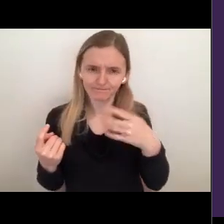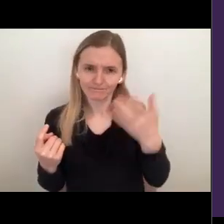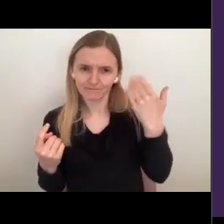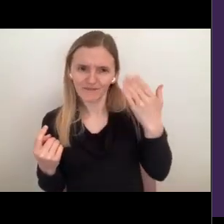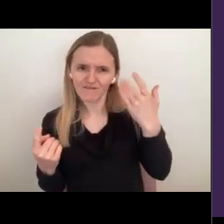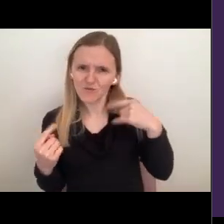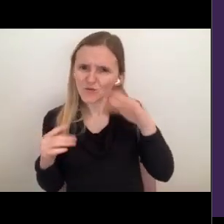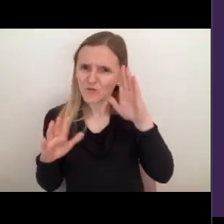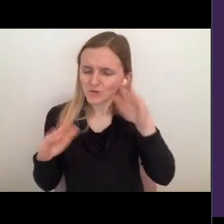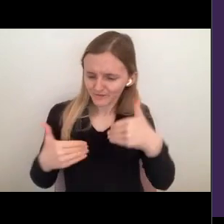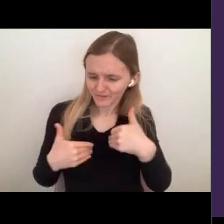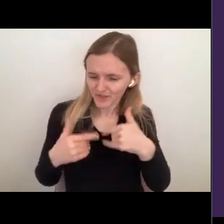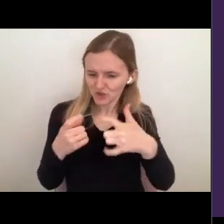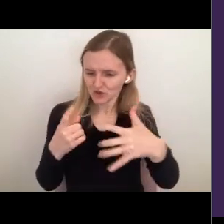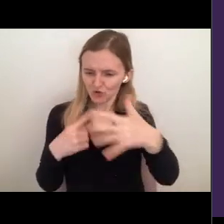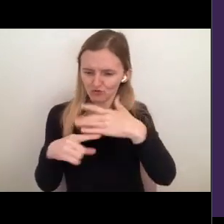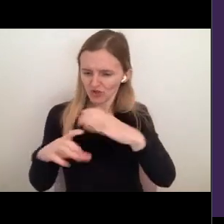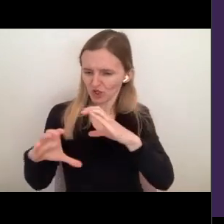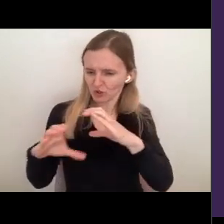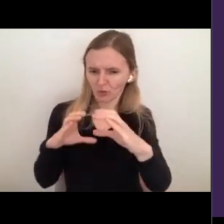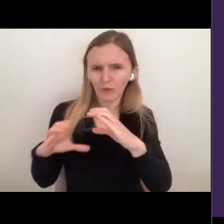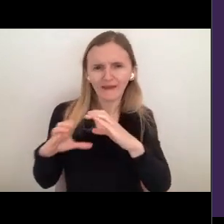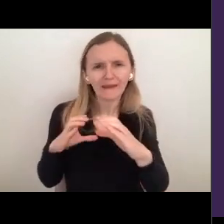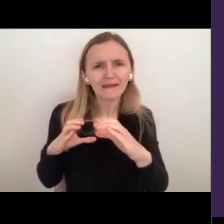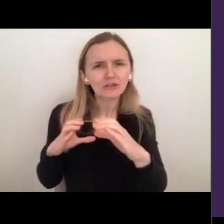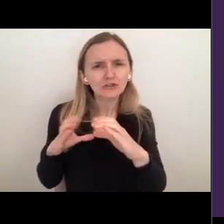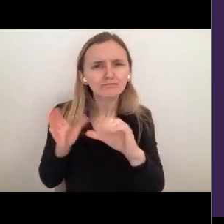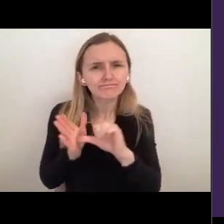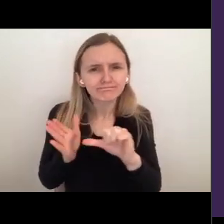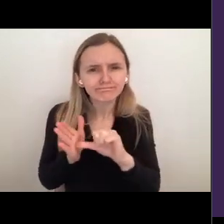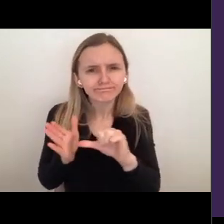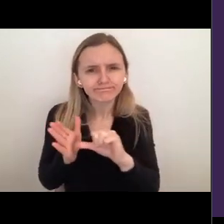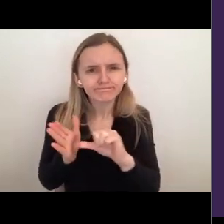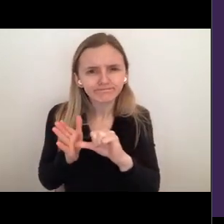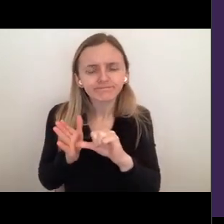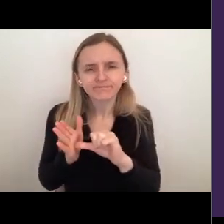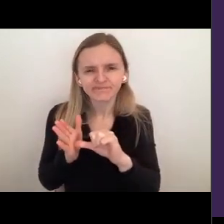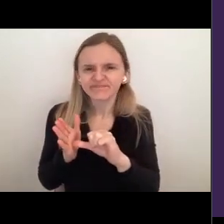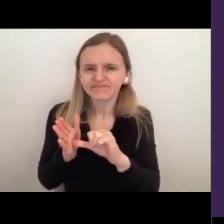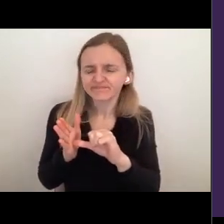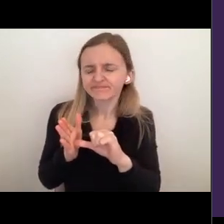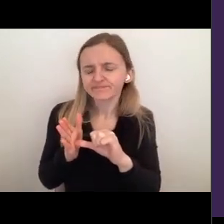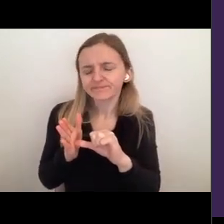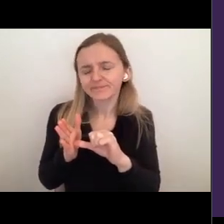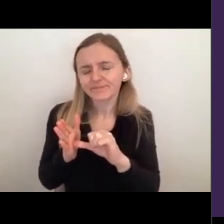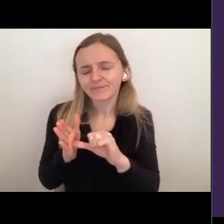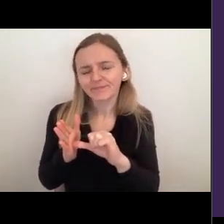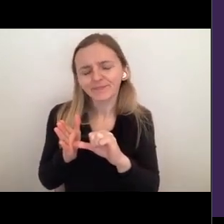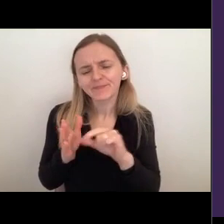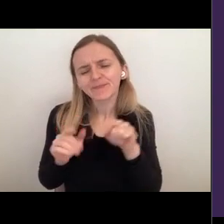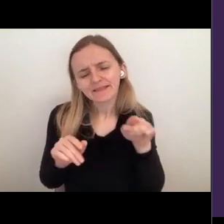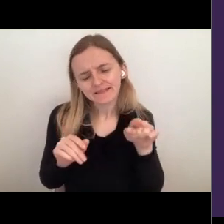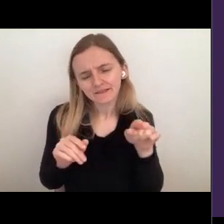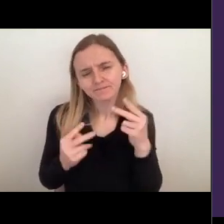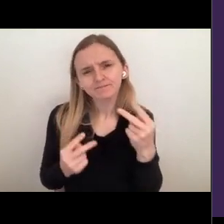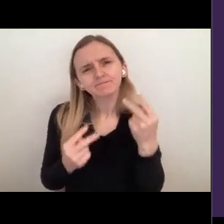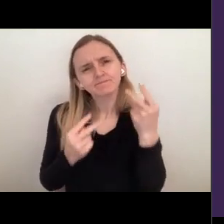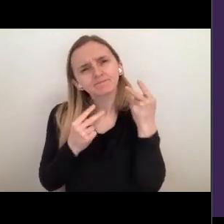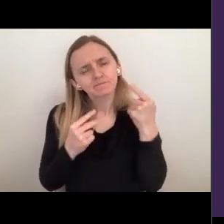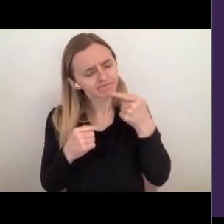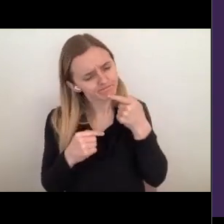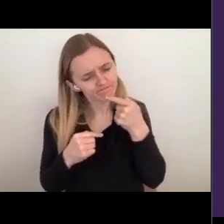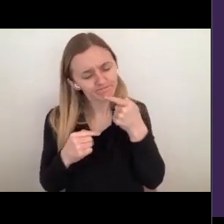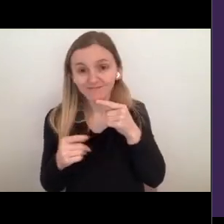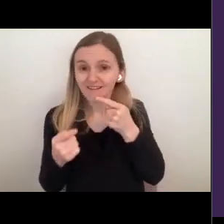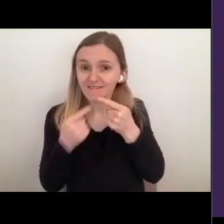social communication deficit, amongst other things. And he took that information and he married